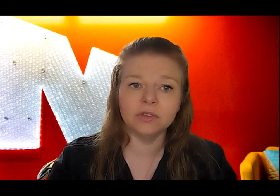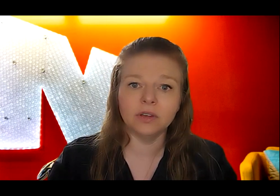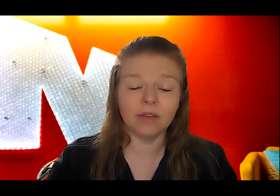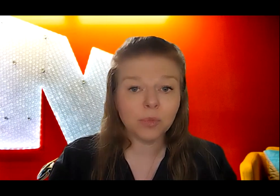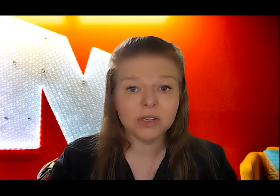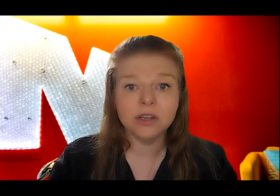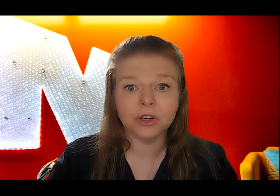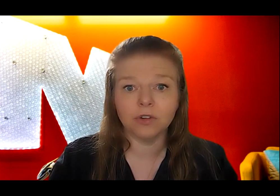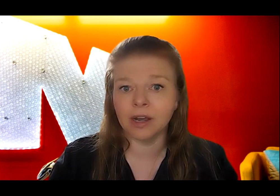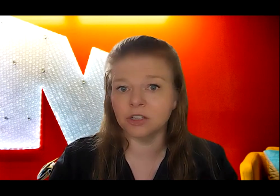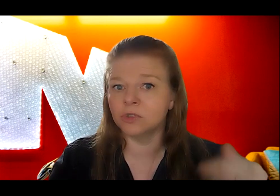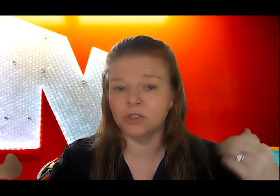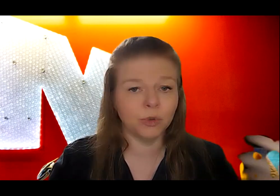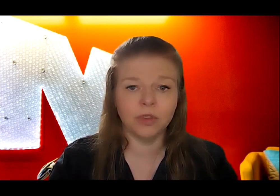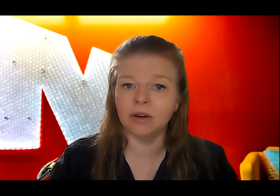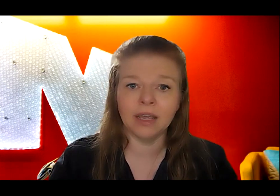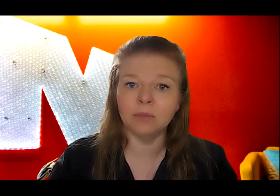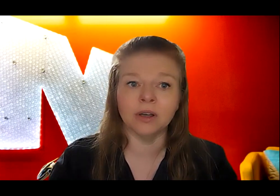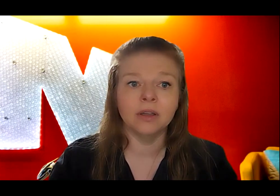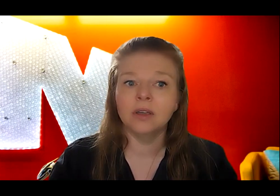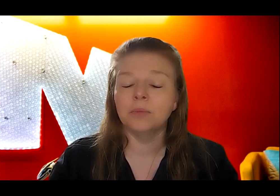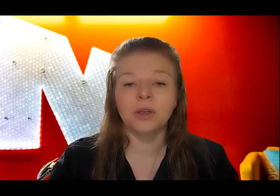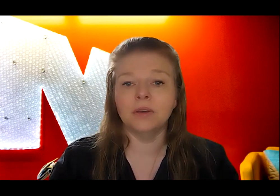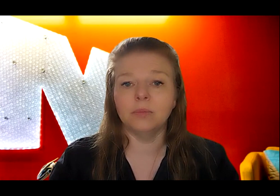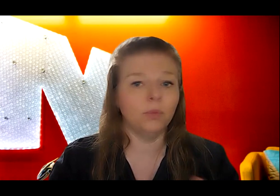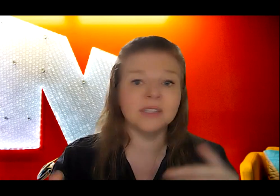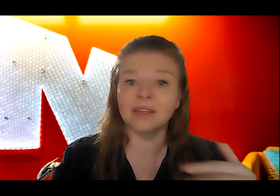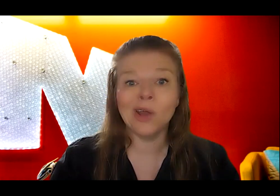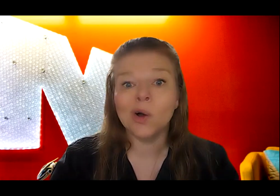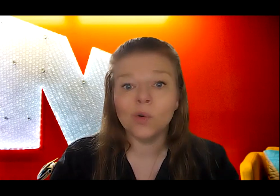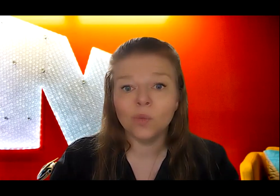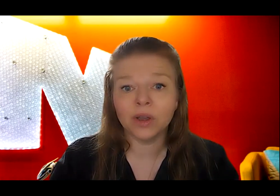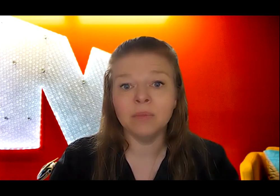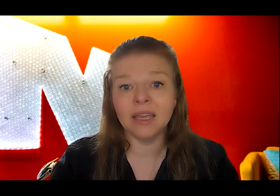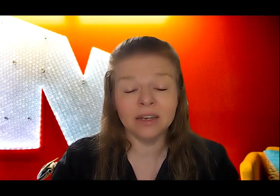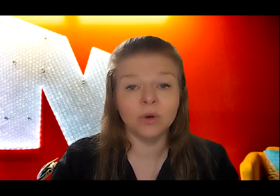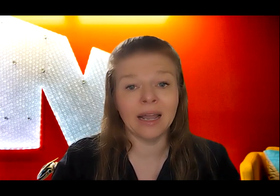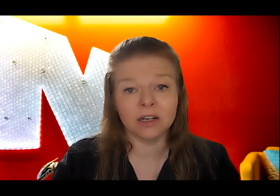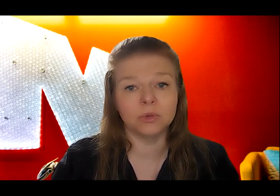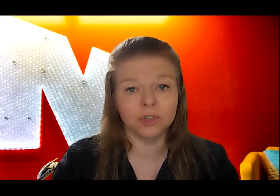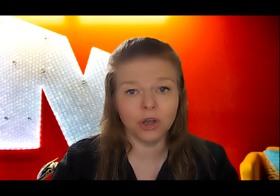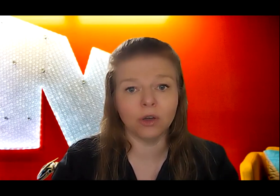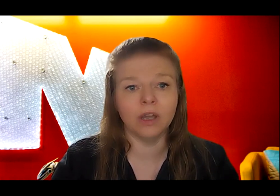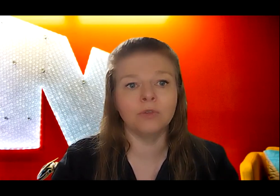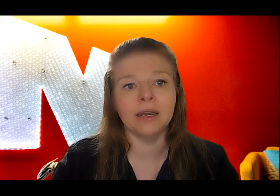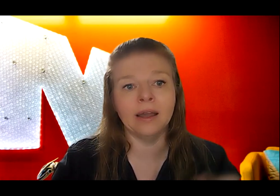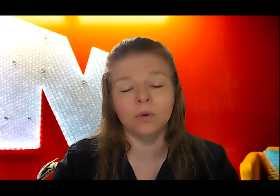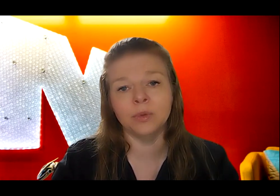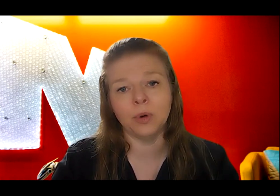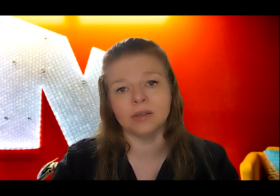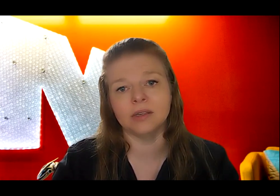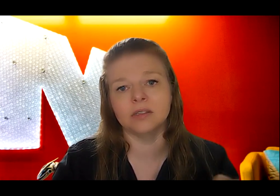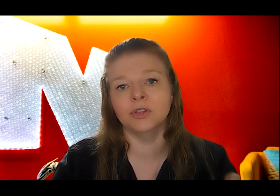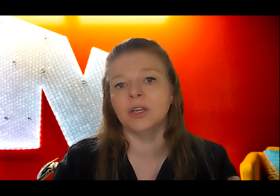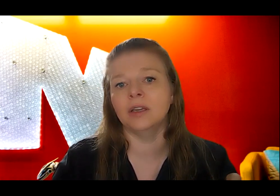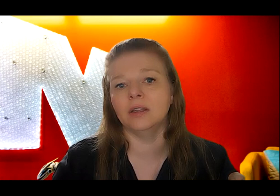and everybody's knee jerk reaction was just put that on camera. But, but we said, no, we're going to make it into an actual show. And right now we're